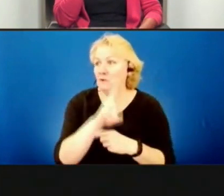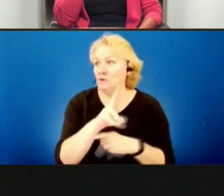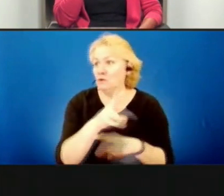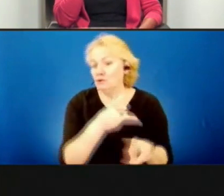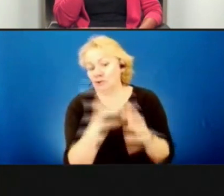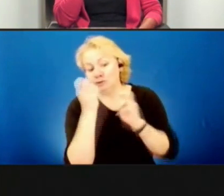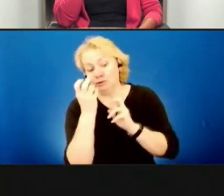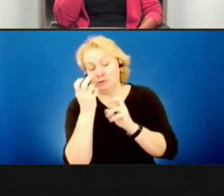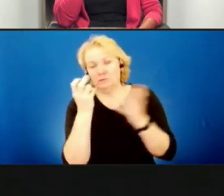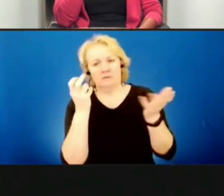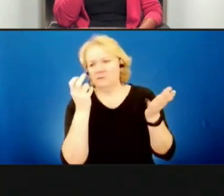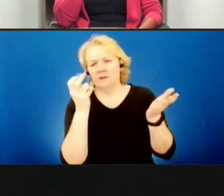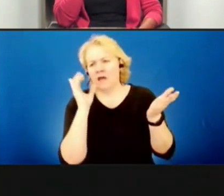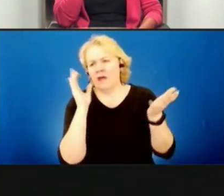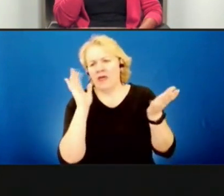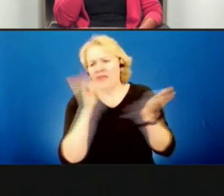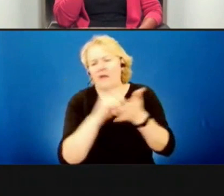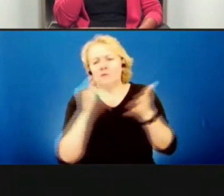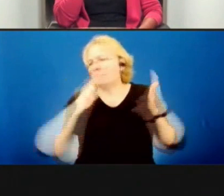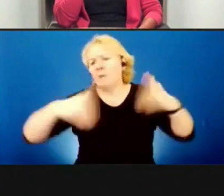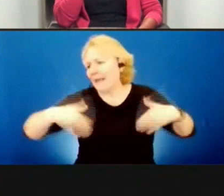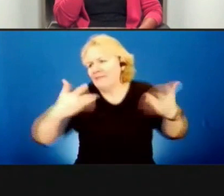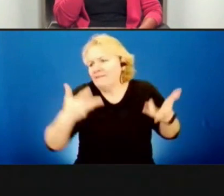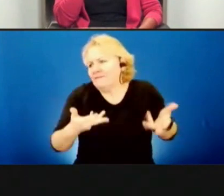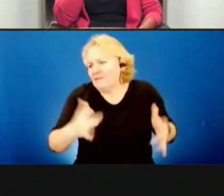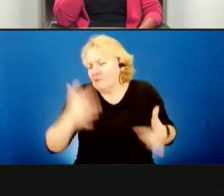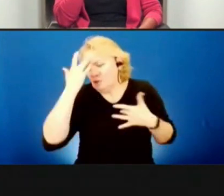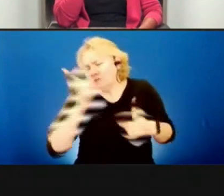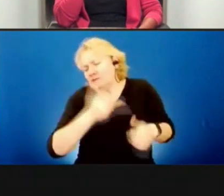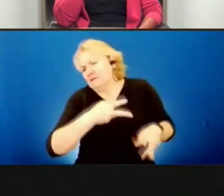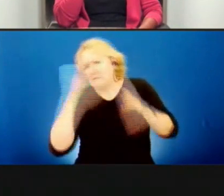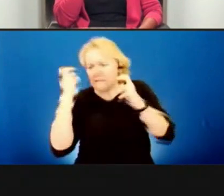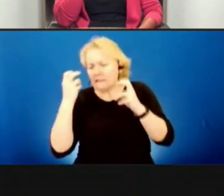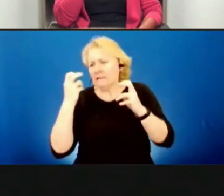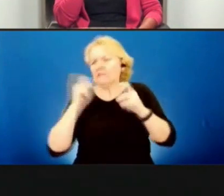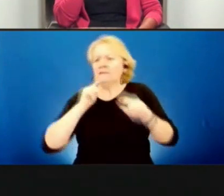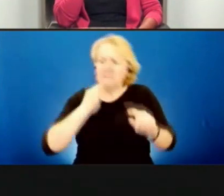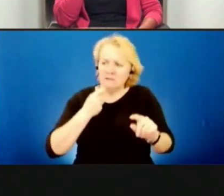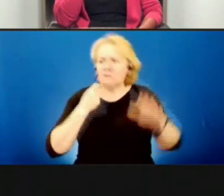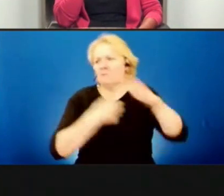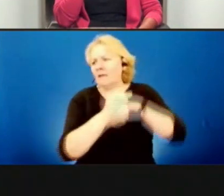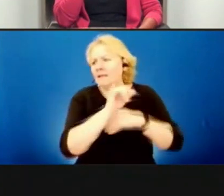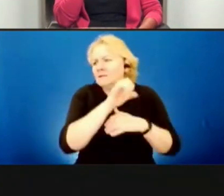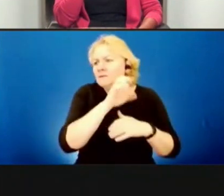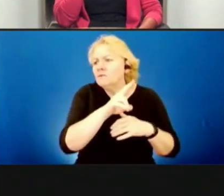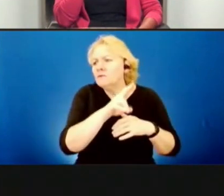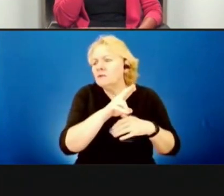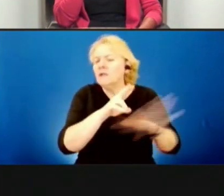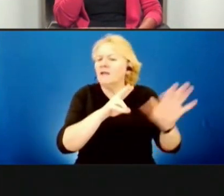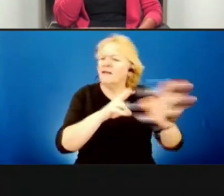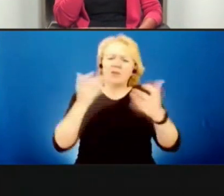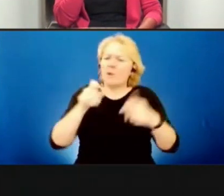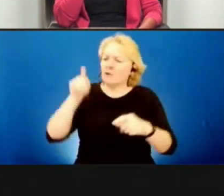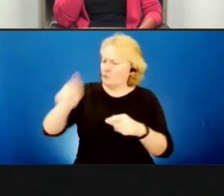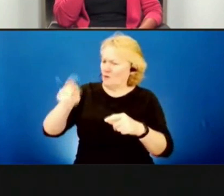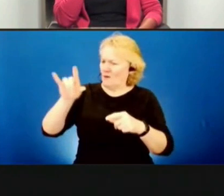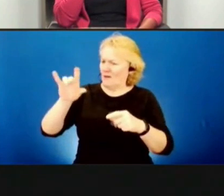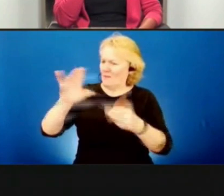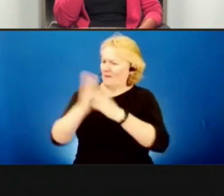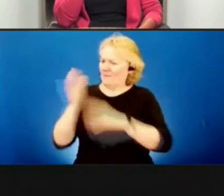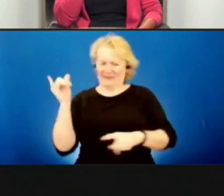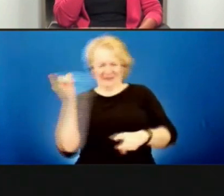that point it's too late to get the vaccine because people are already sick. But we don't want you to be that person that